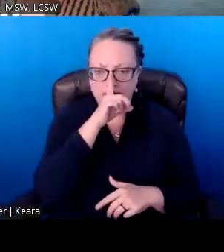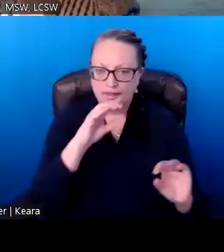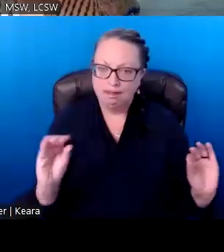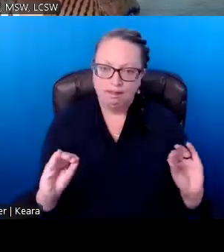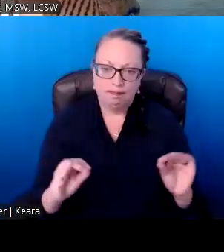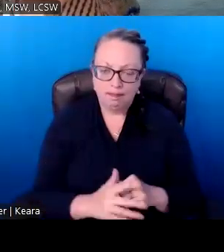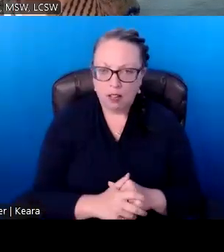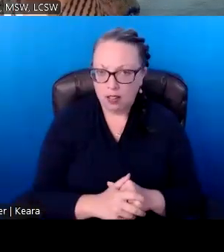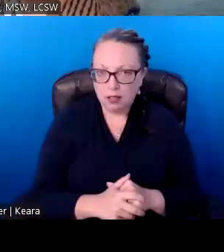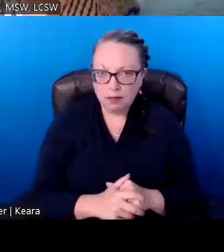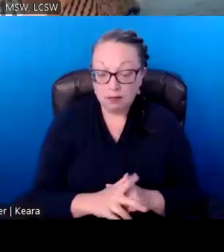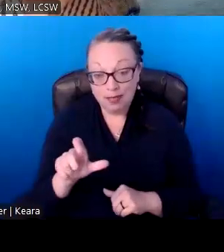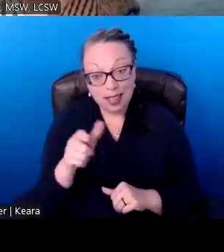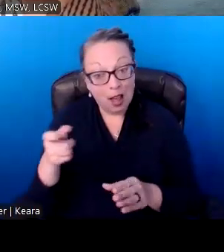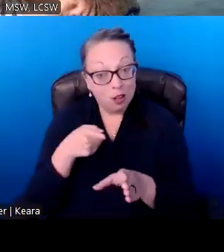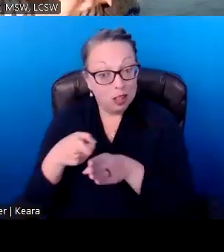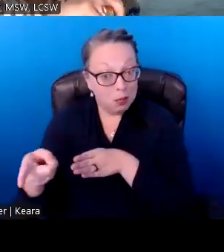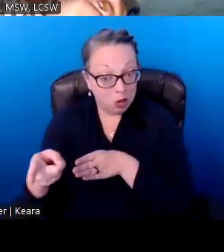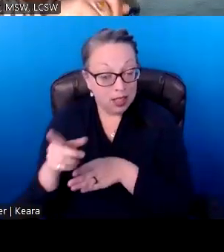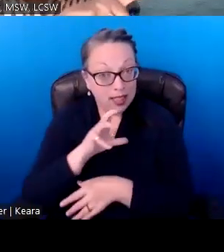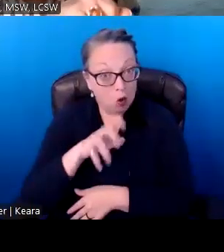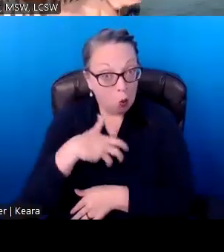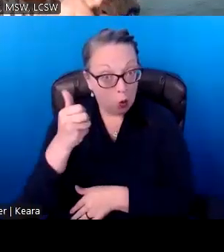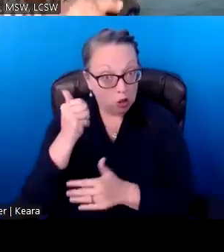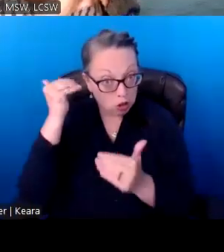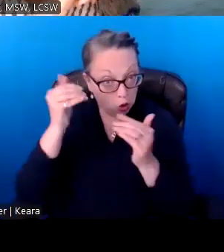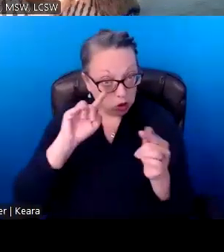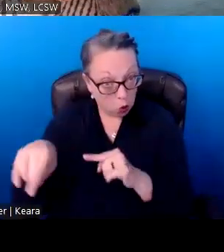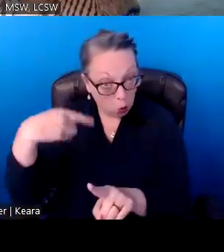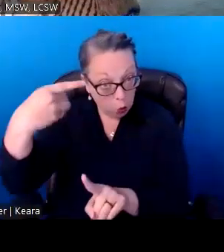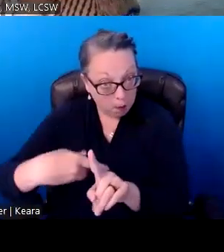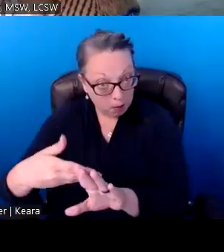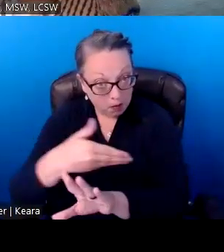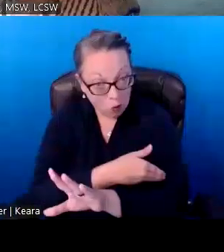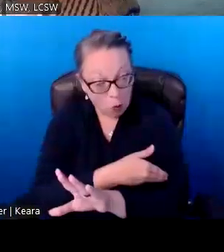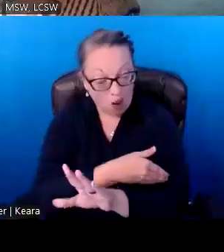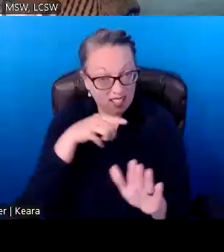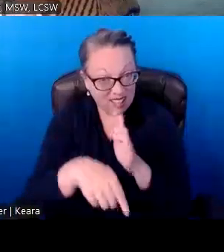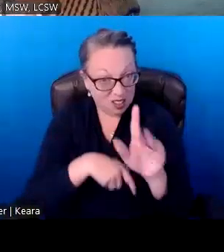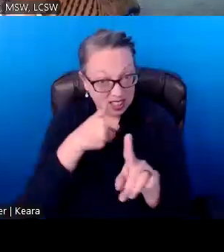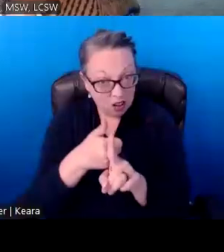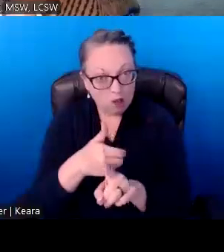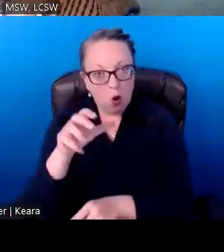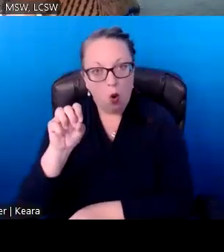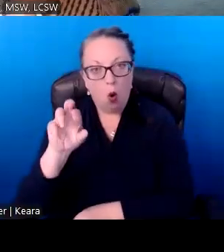The other specialty older adults visit 1 month before dying by suicide is orthopedics.